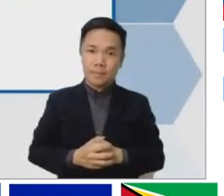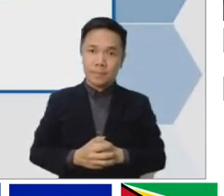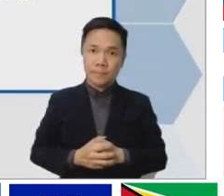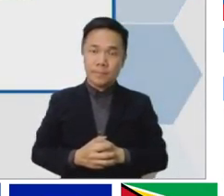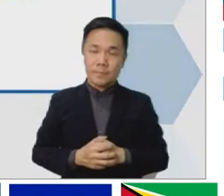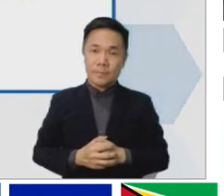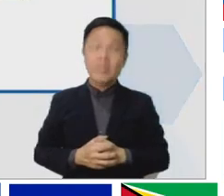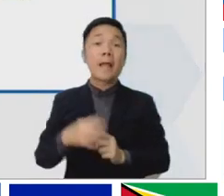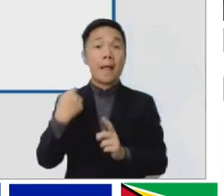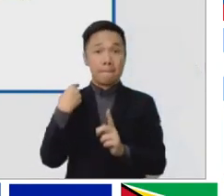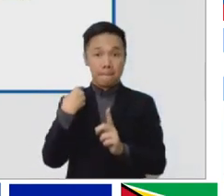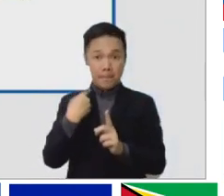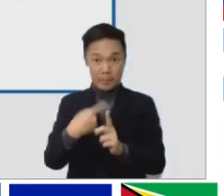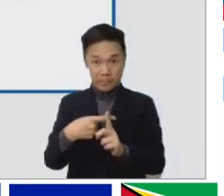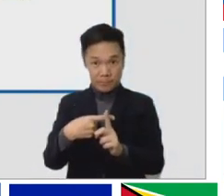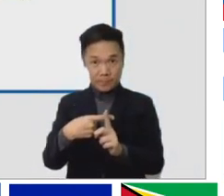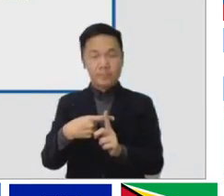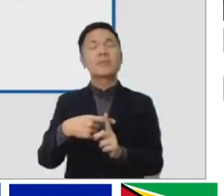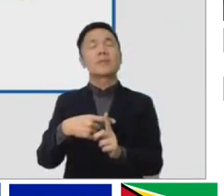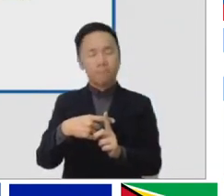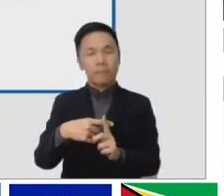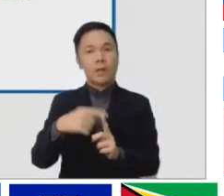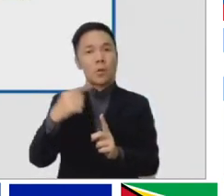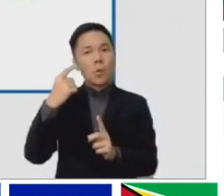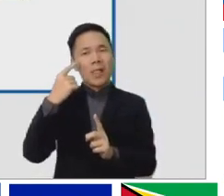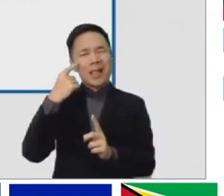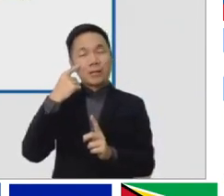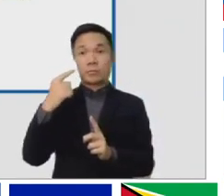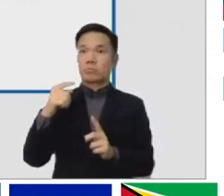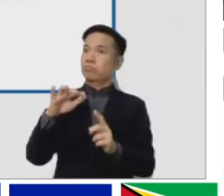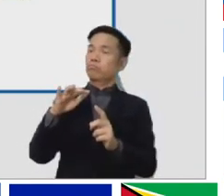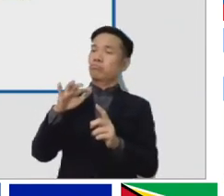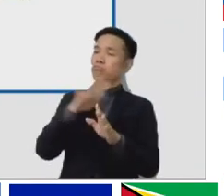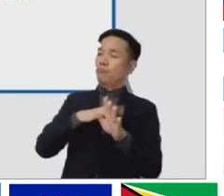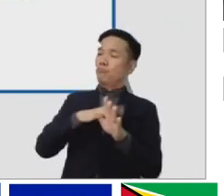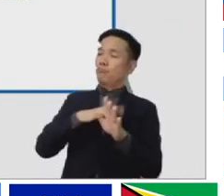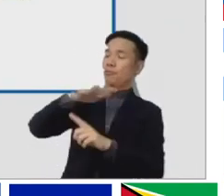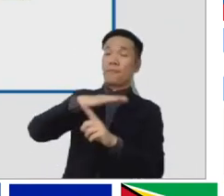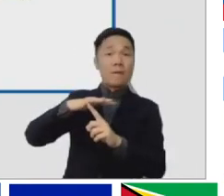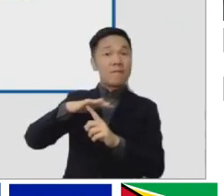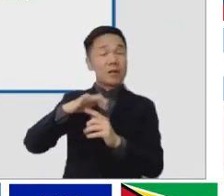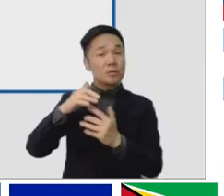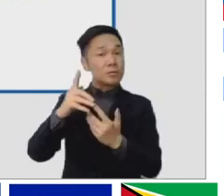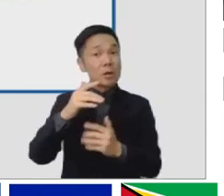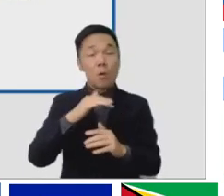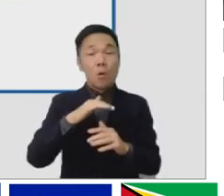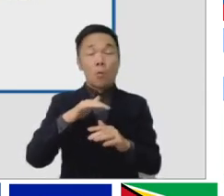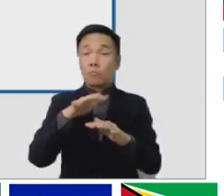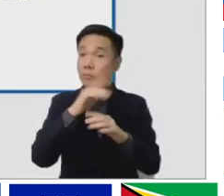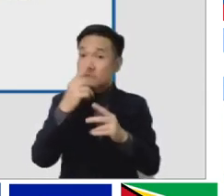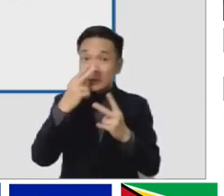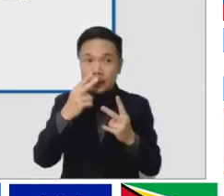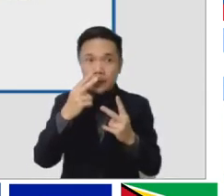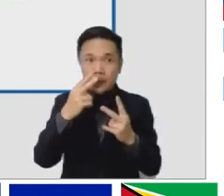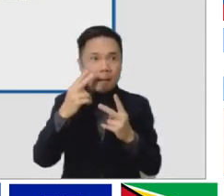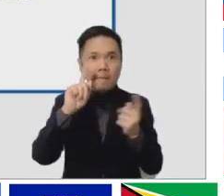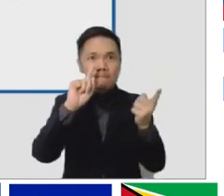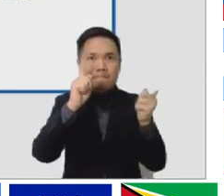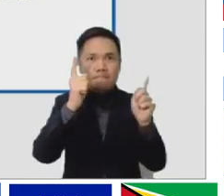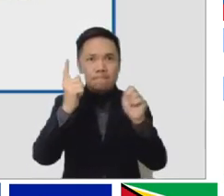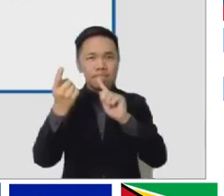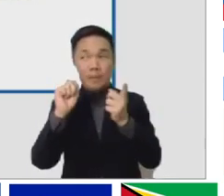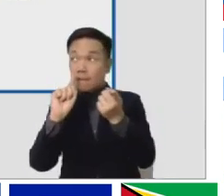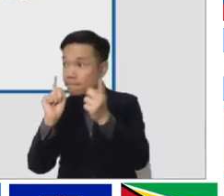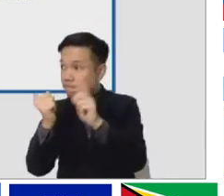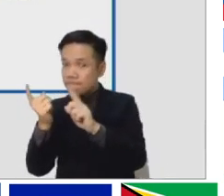of, let's say, the atmospheric, biological, environmental aspects, up to the design and implementation of digital tools at